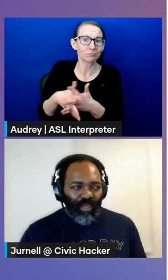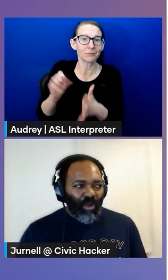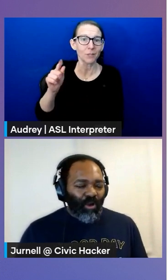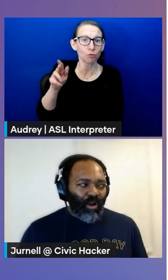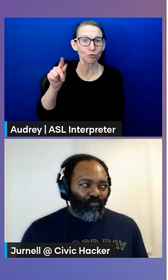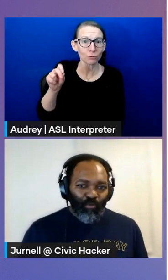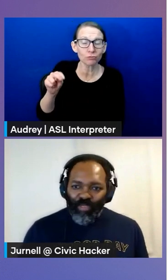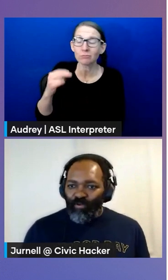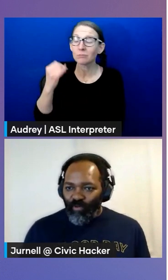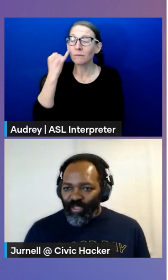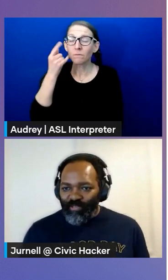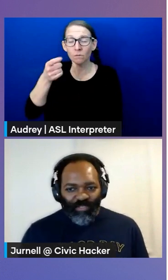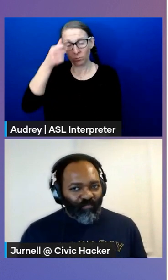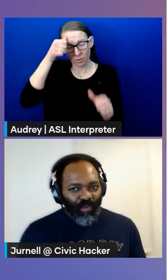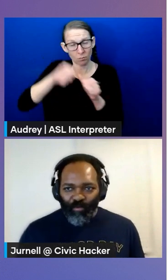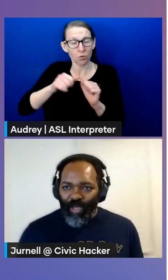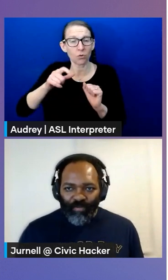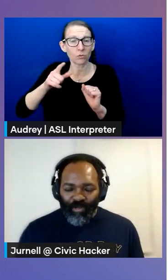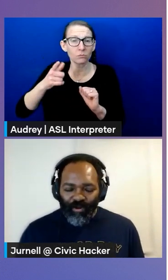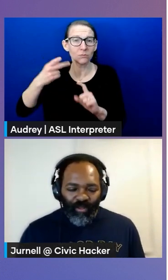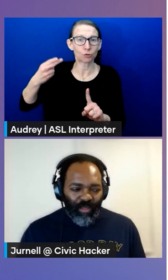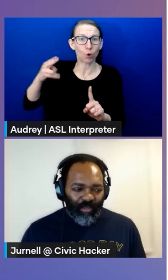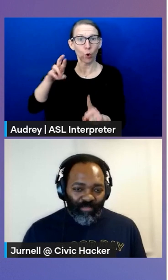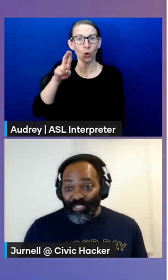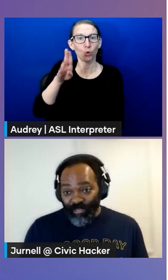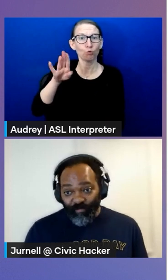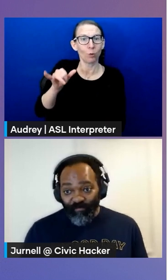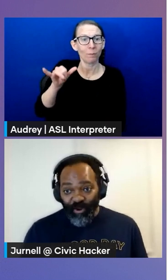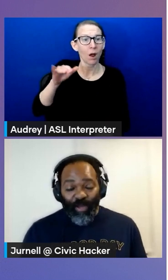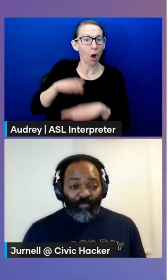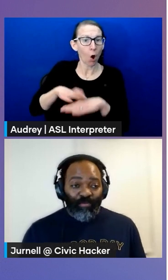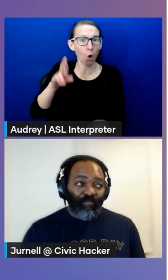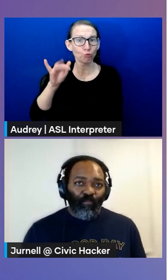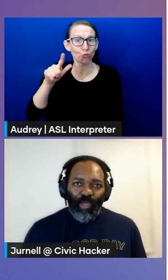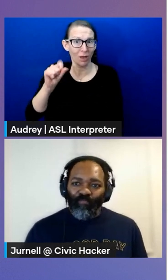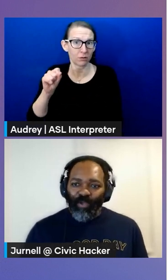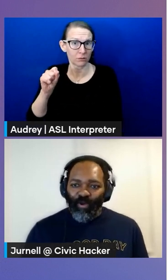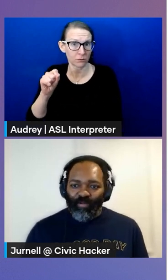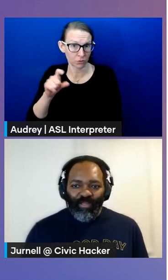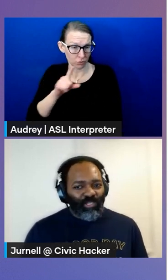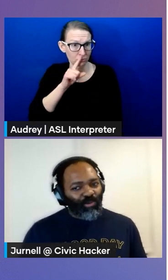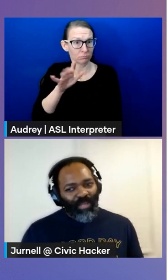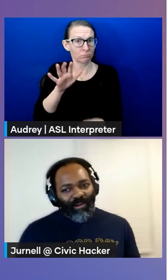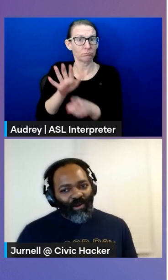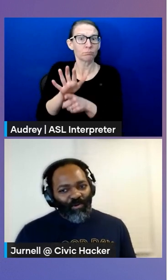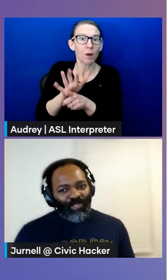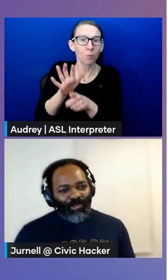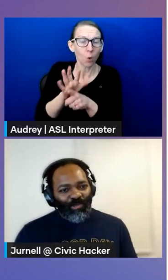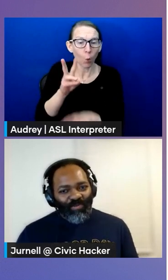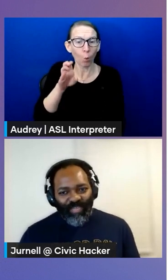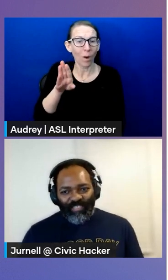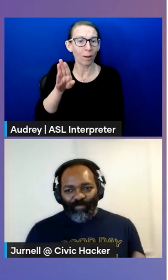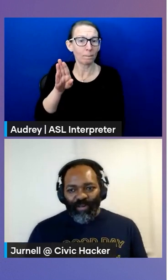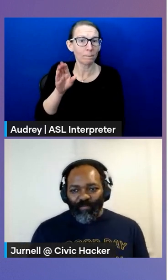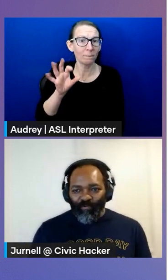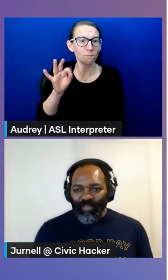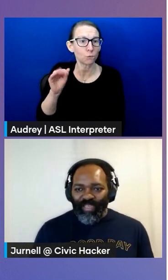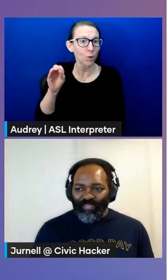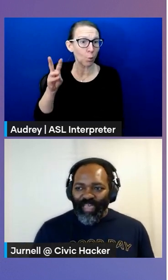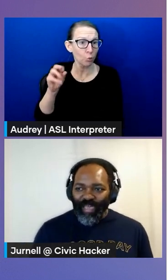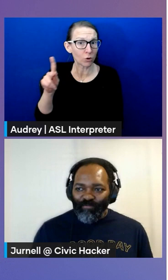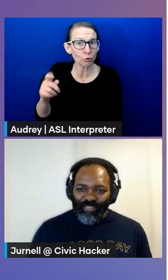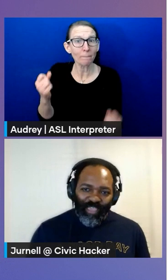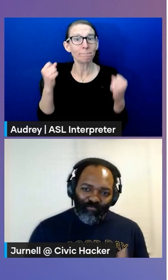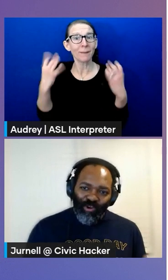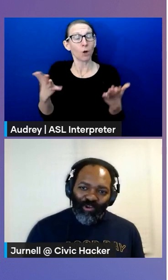history, Ruby on Rails was a very popular and still a very popular web framework. So a lot of code schools that spun up around